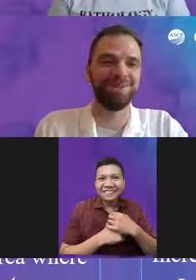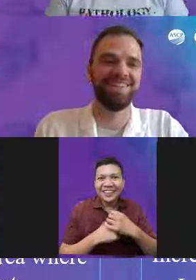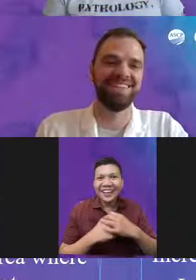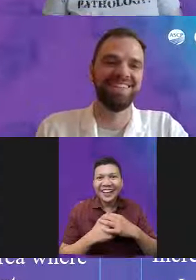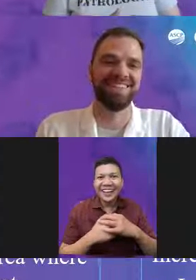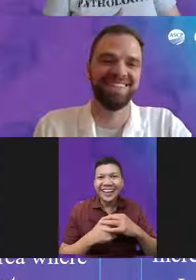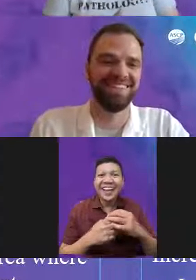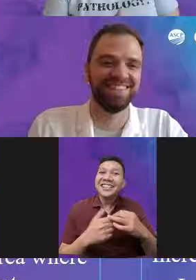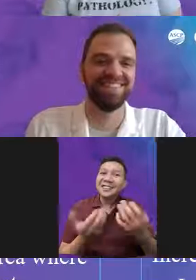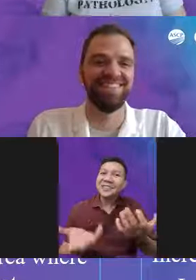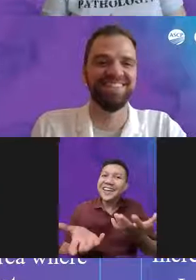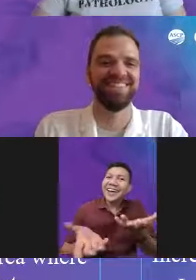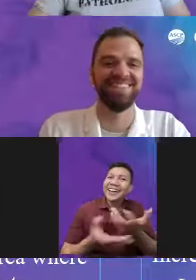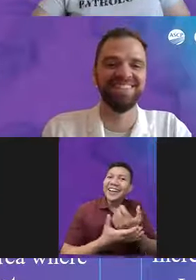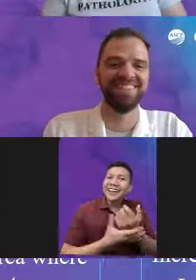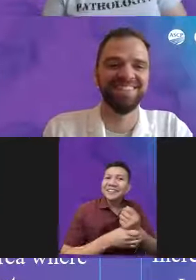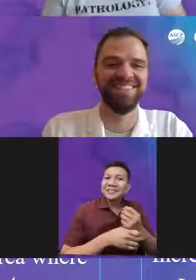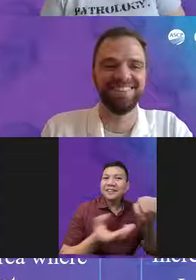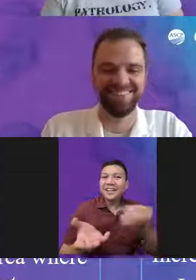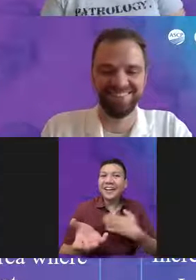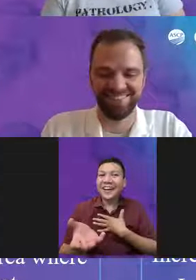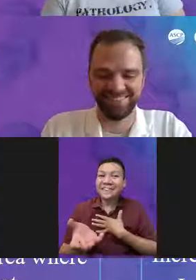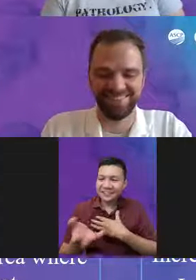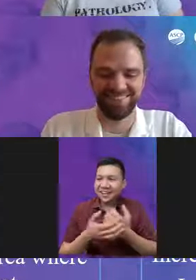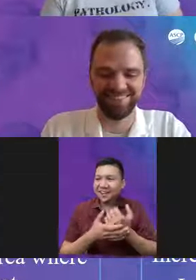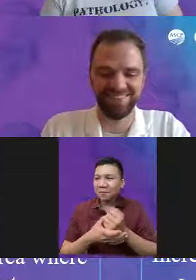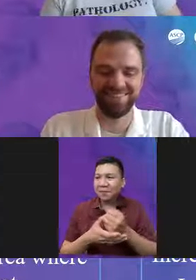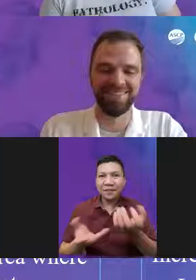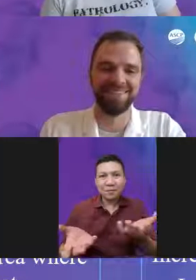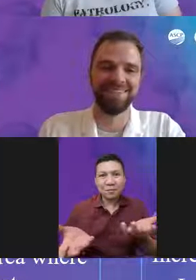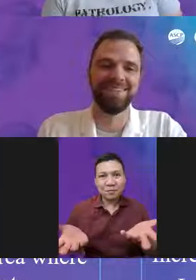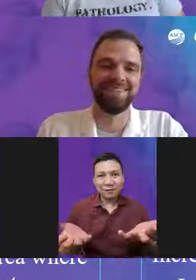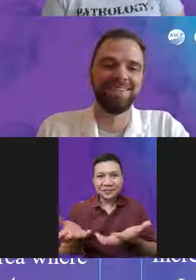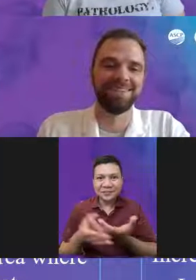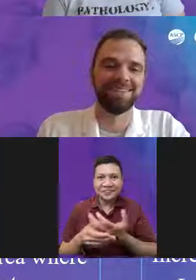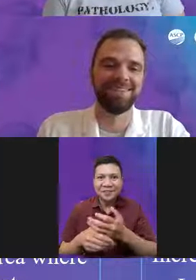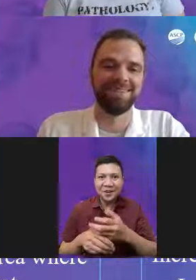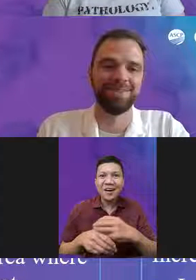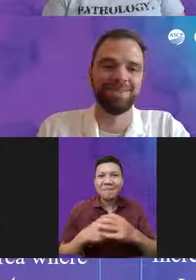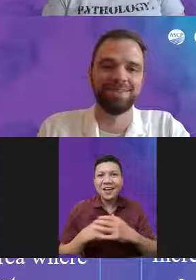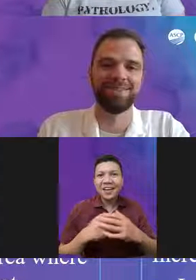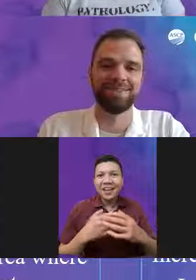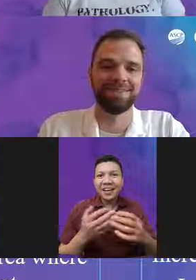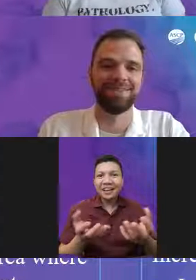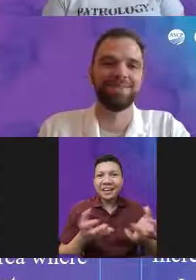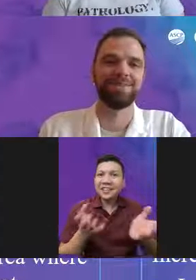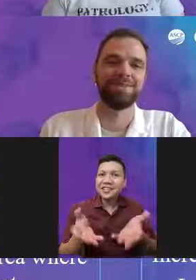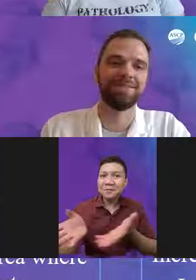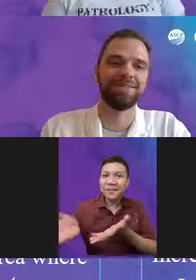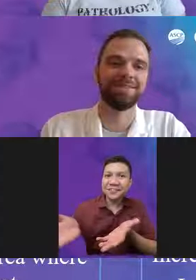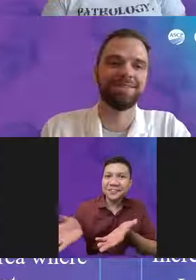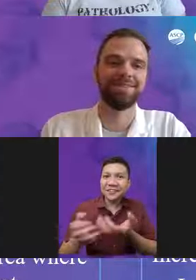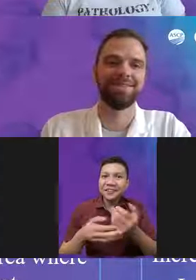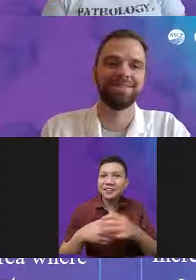I can't decide. So I was saying, you know, my professors could know that